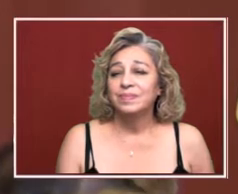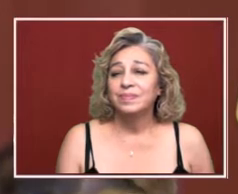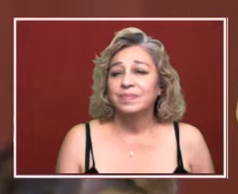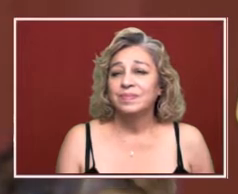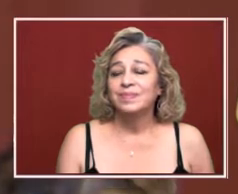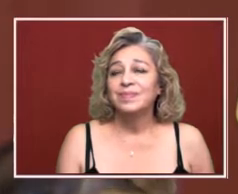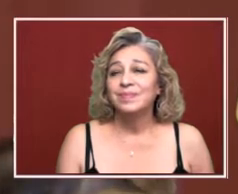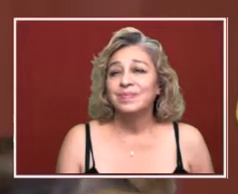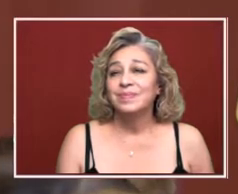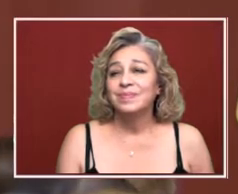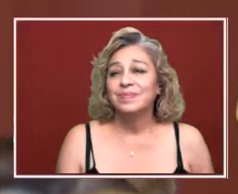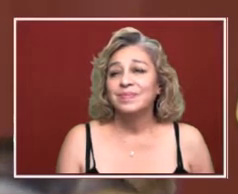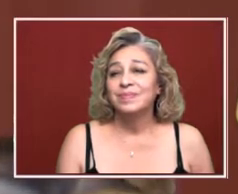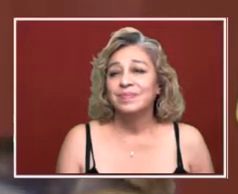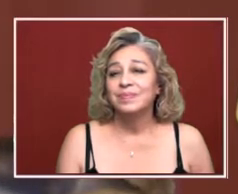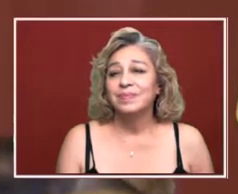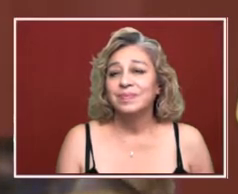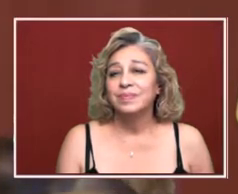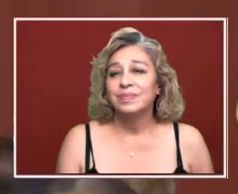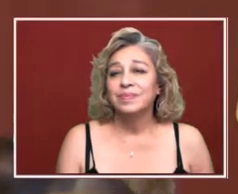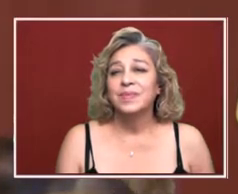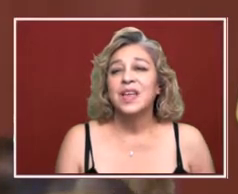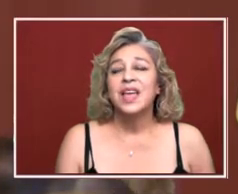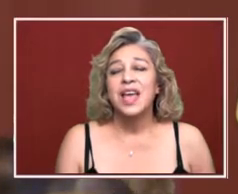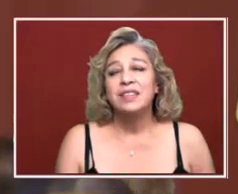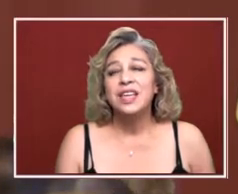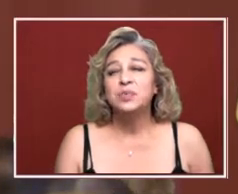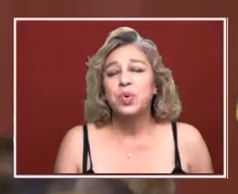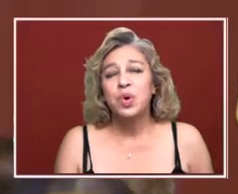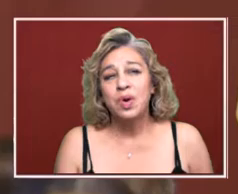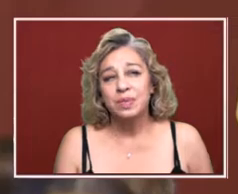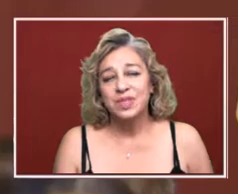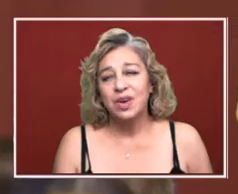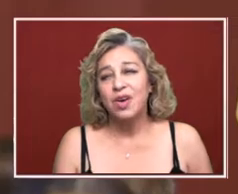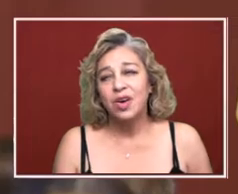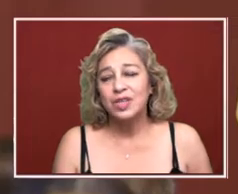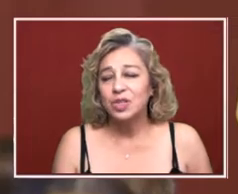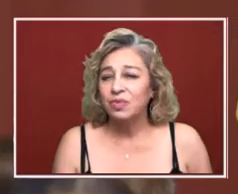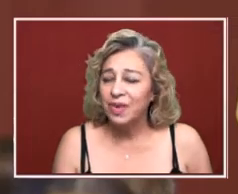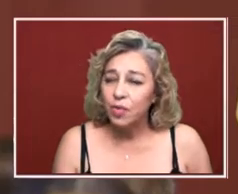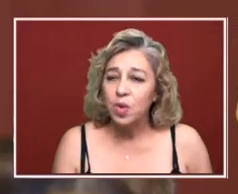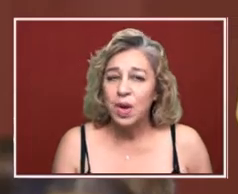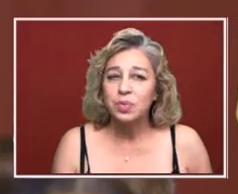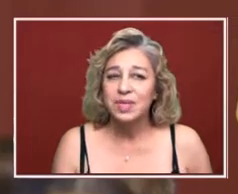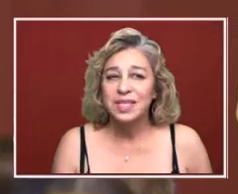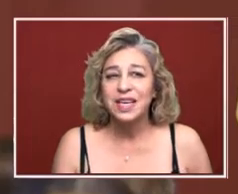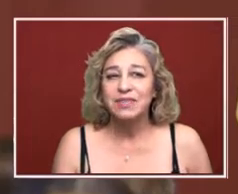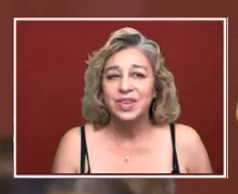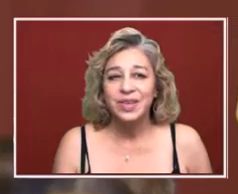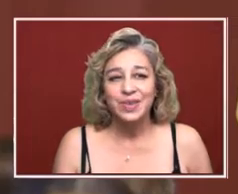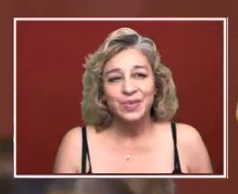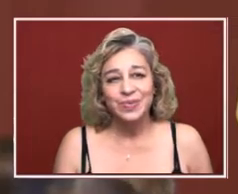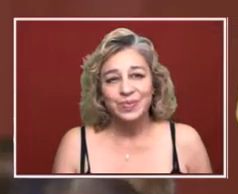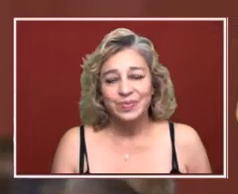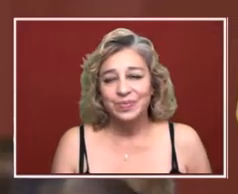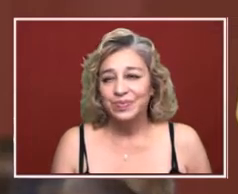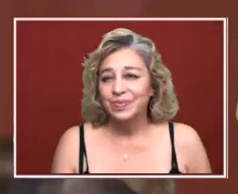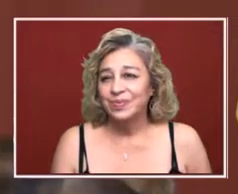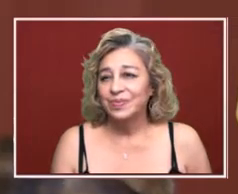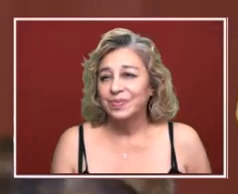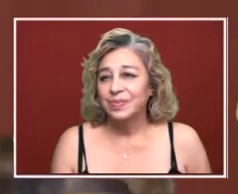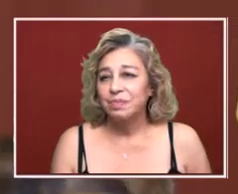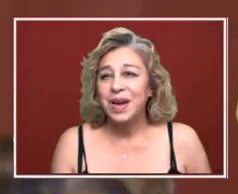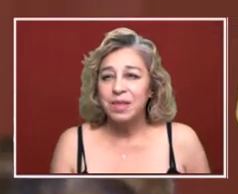también bien recibidos. And these programs are also very well received. Por